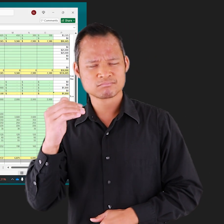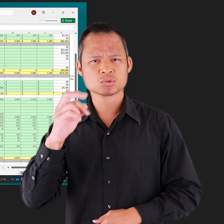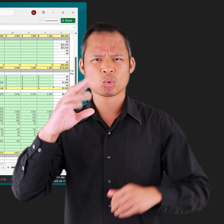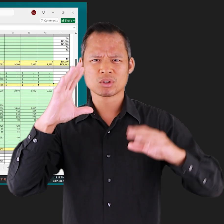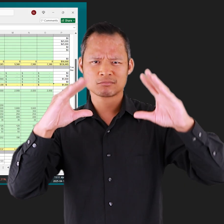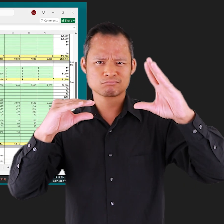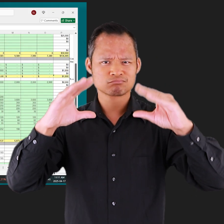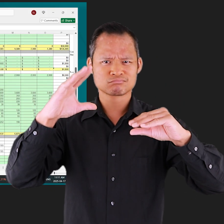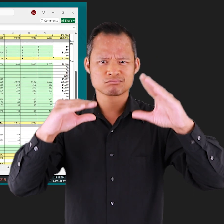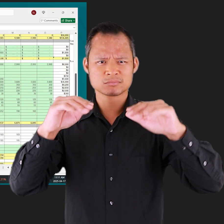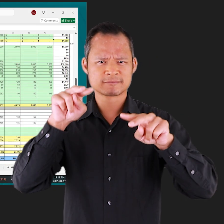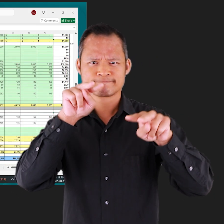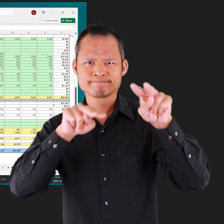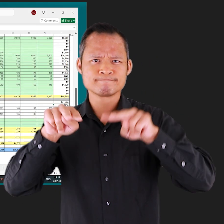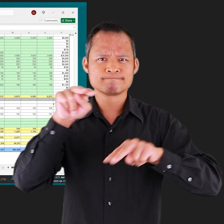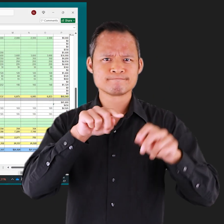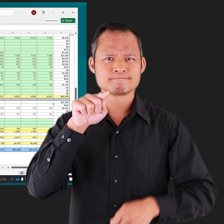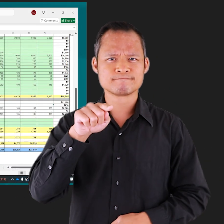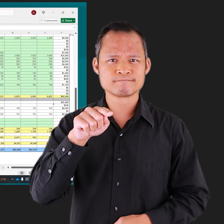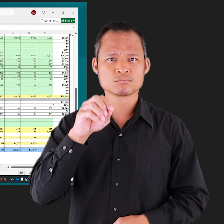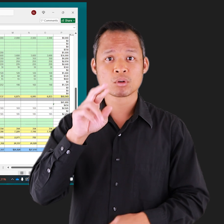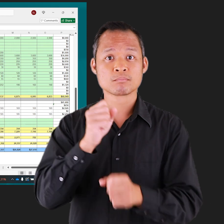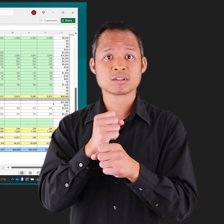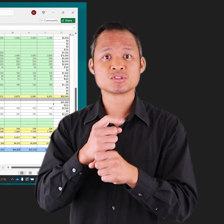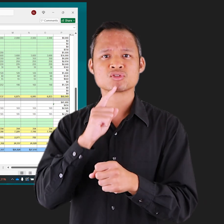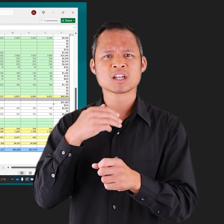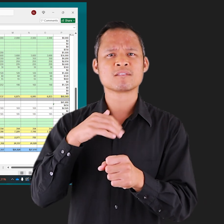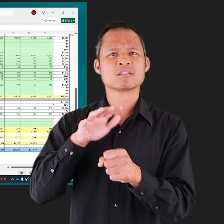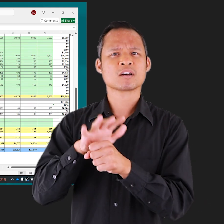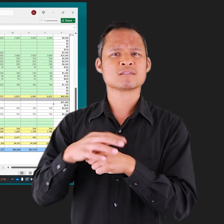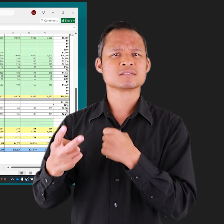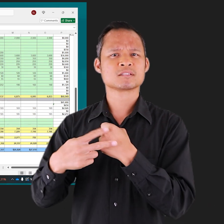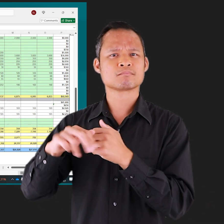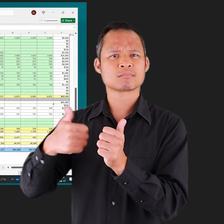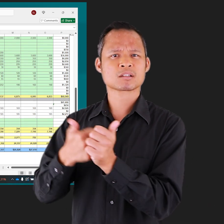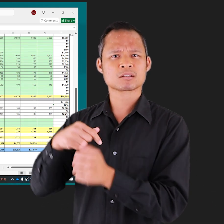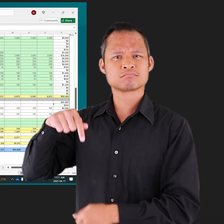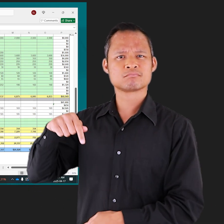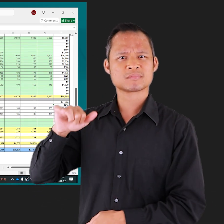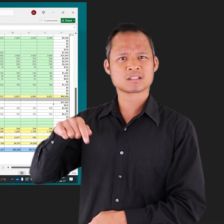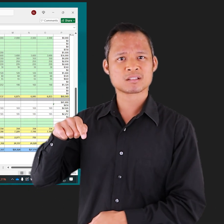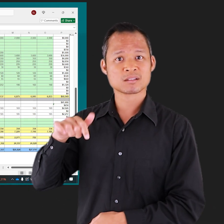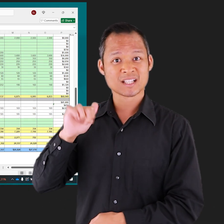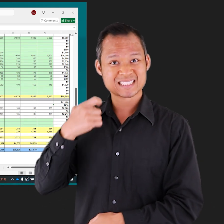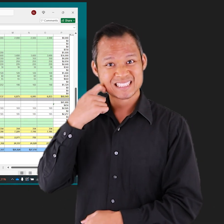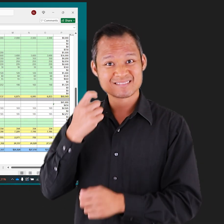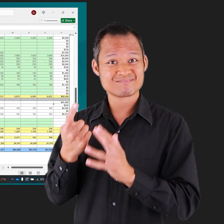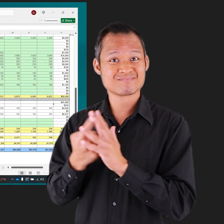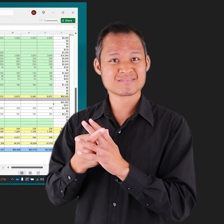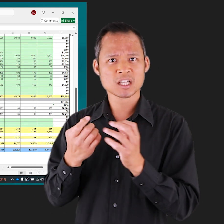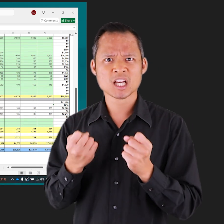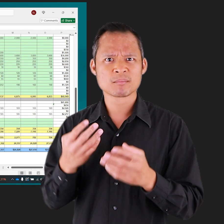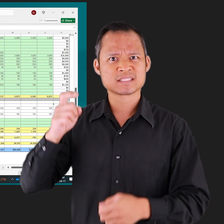increase sales, you can decrease expenses, or a combination of the two, or even ensure you have enough working capital.